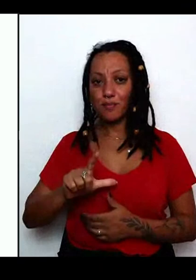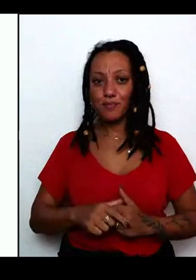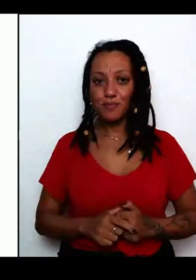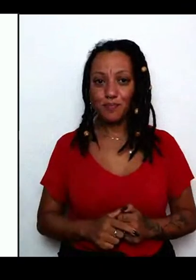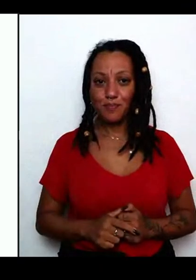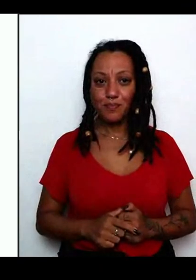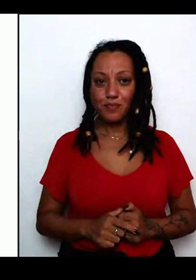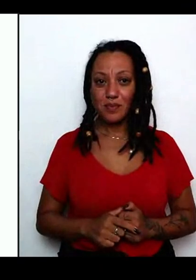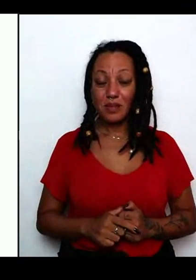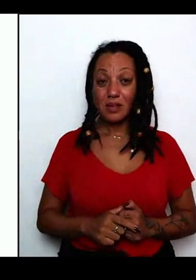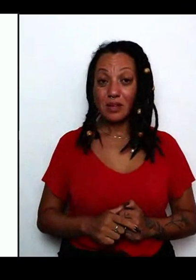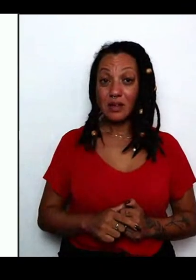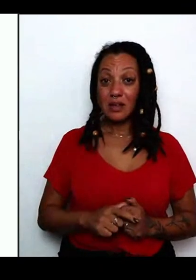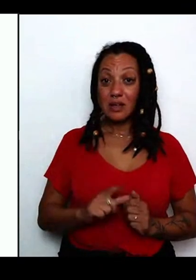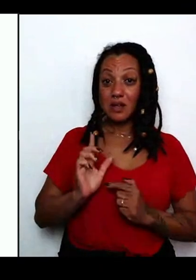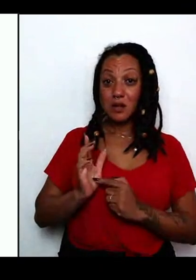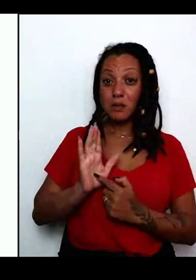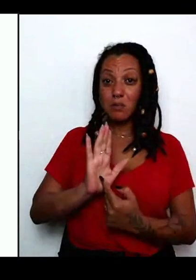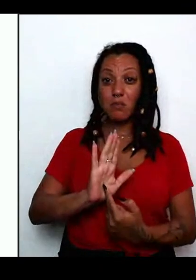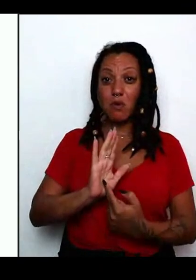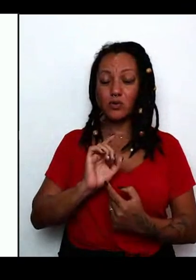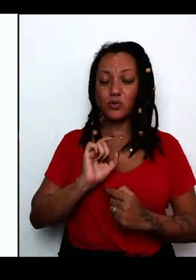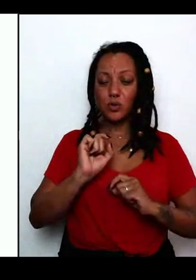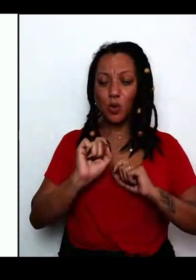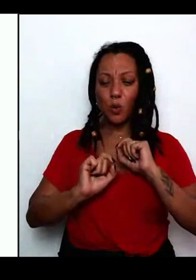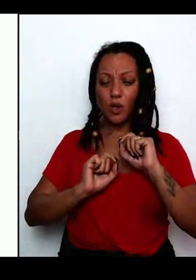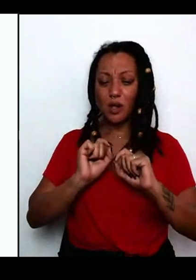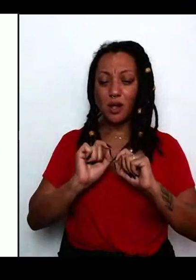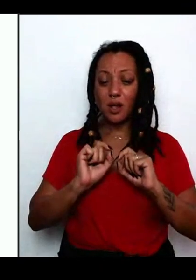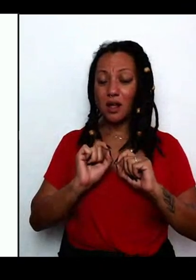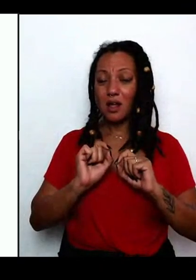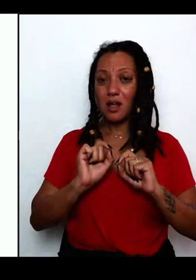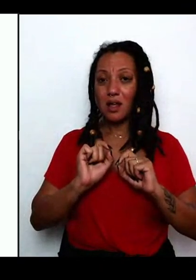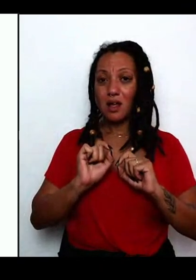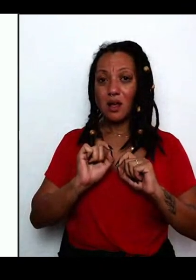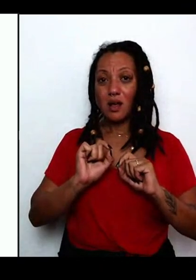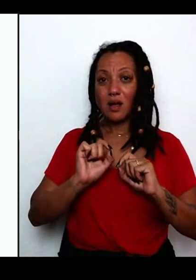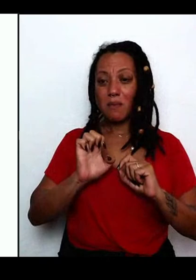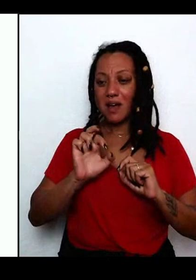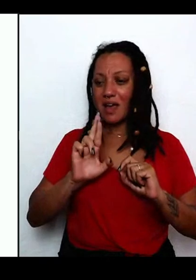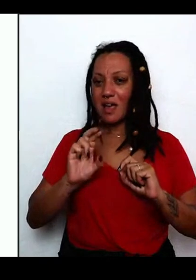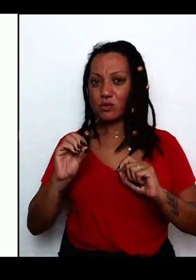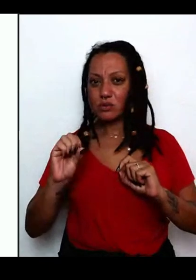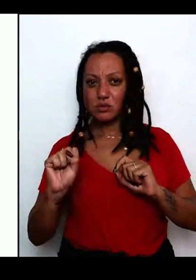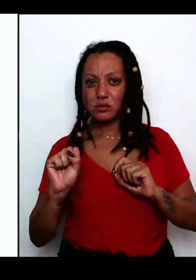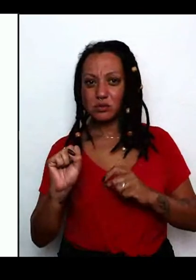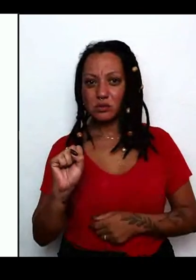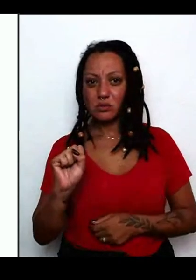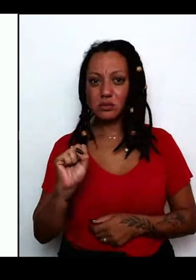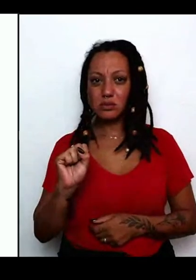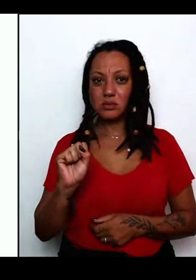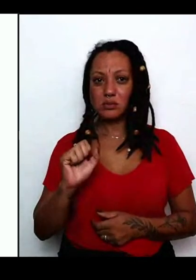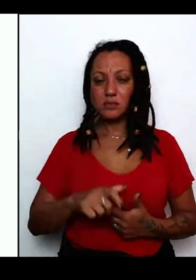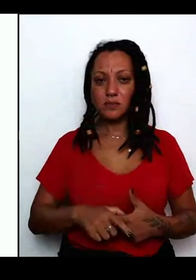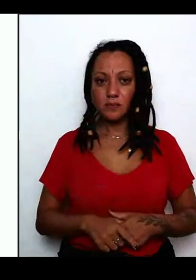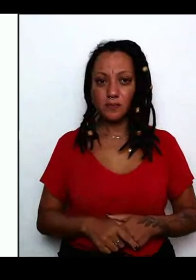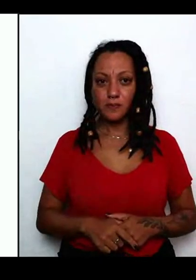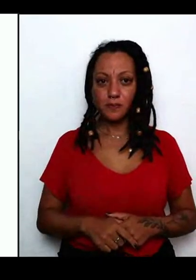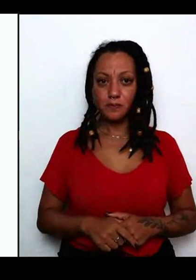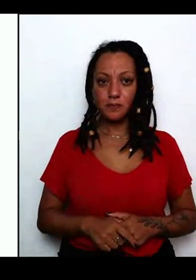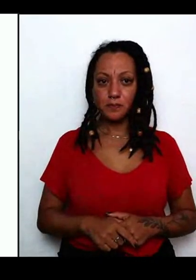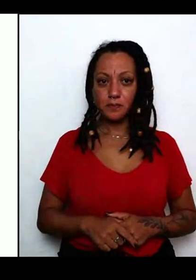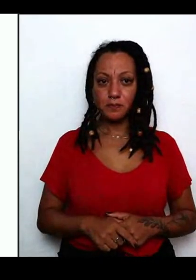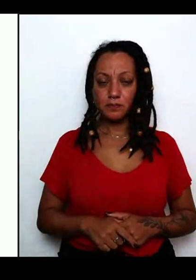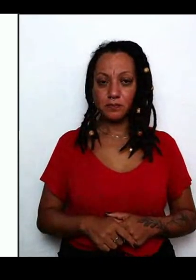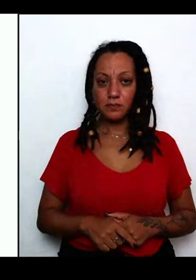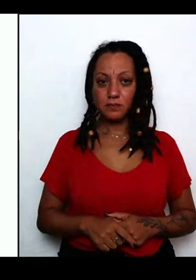and an uh sorry arrows is constructed as the Fortified obstructed and hungry